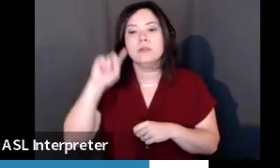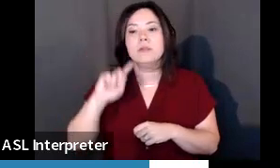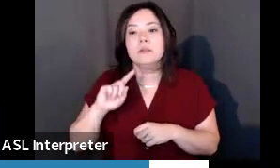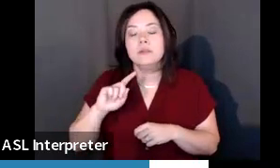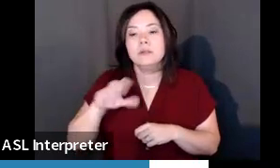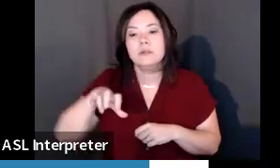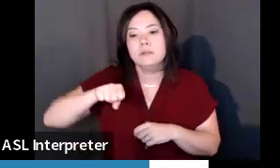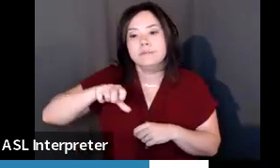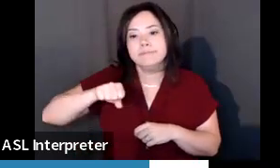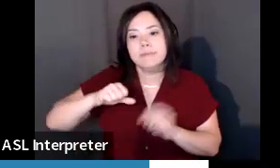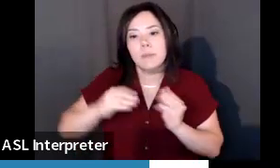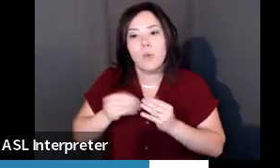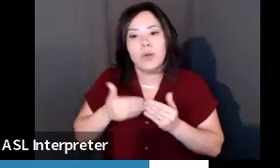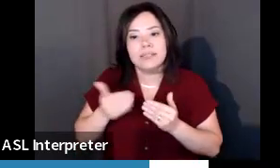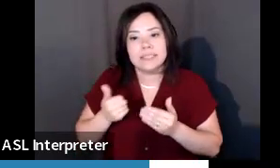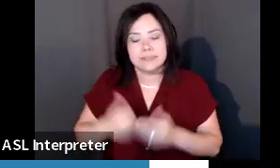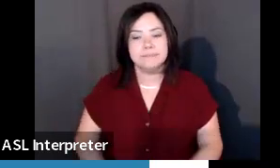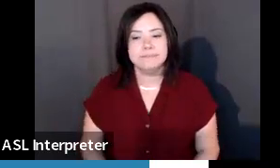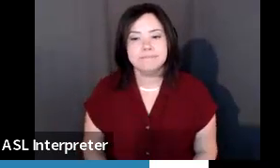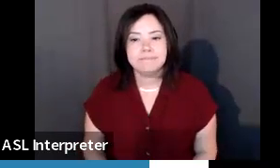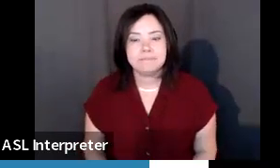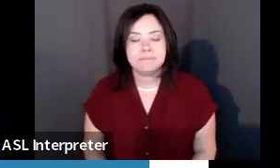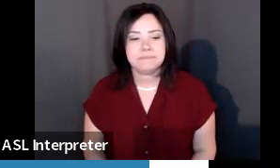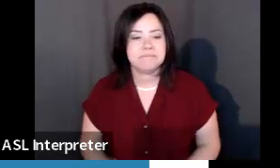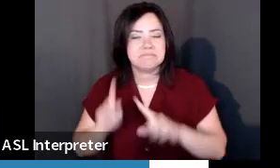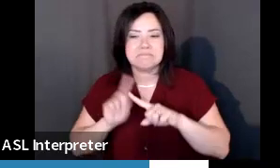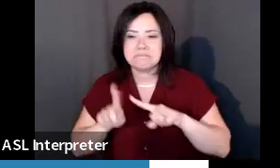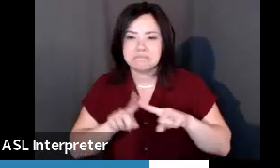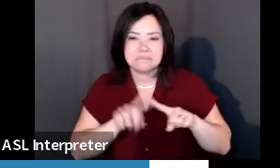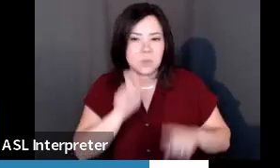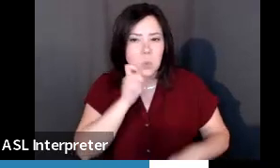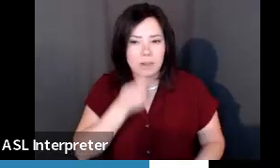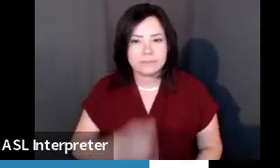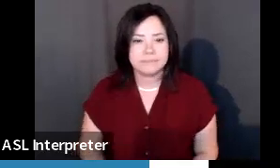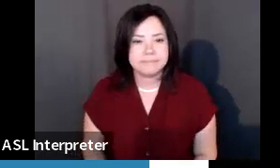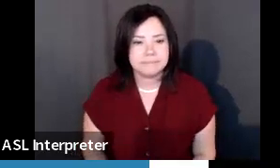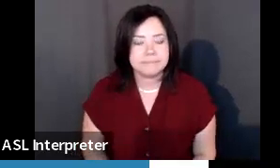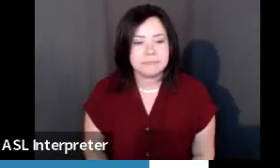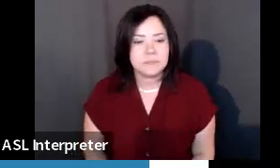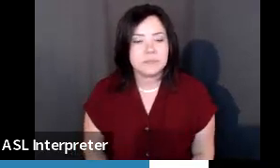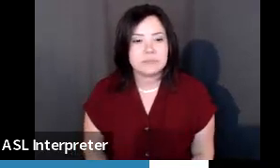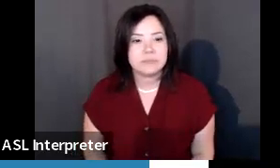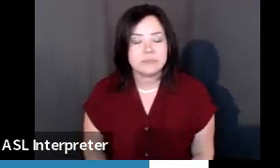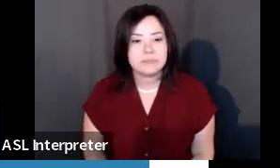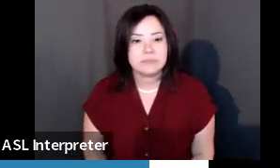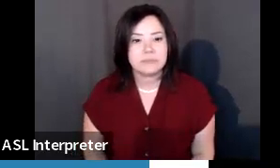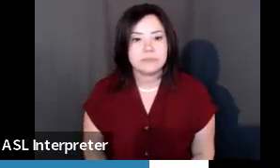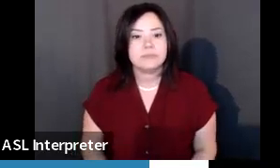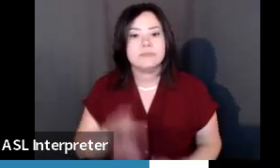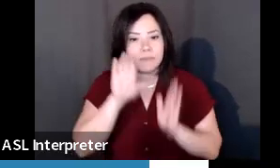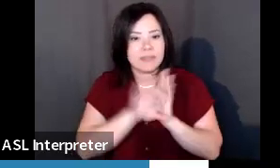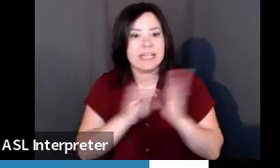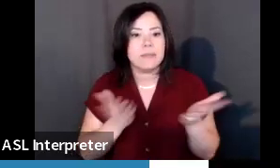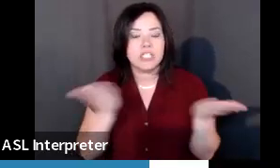makes it so it's easier if you have limited dexterity. So all kinds of cool things that we have. And then the image on this slide is of a